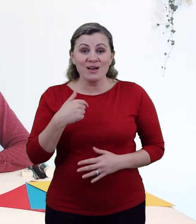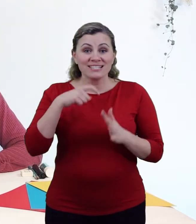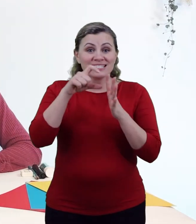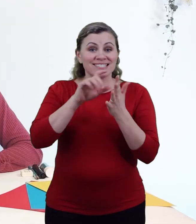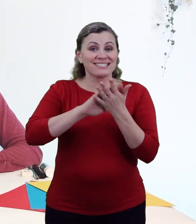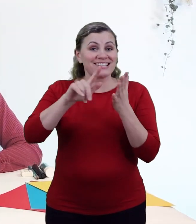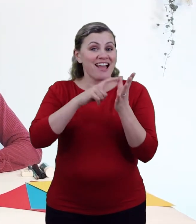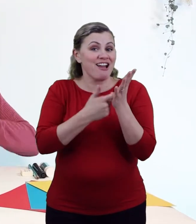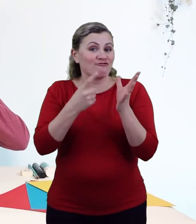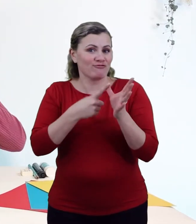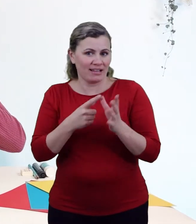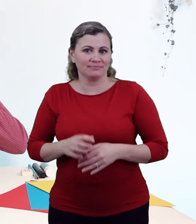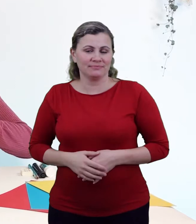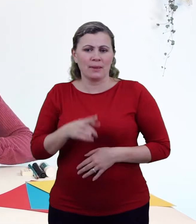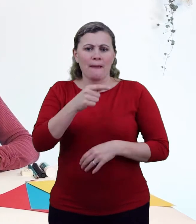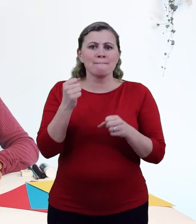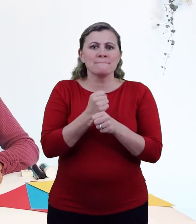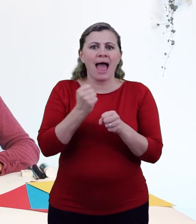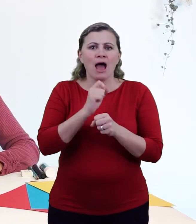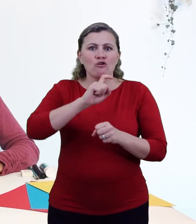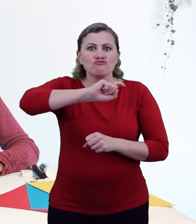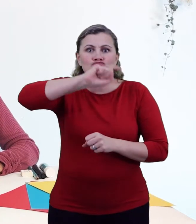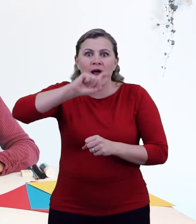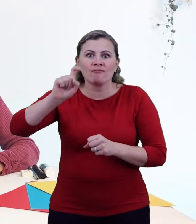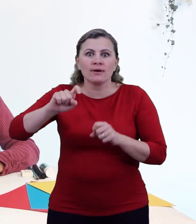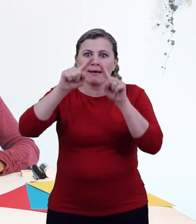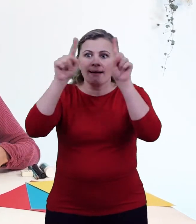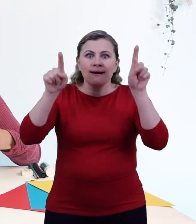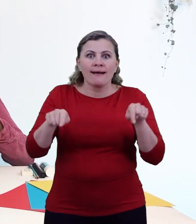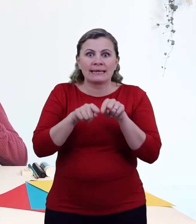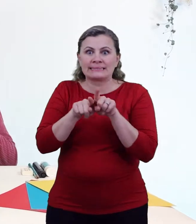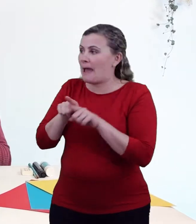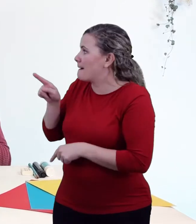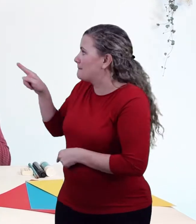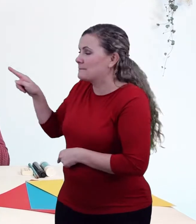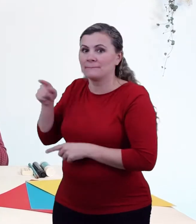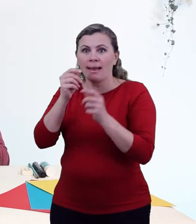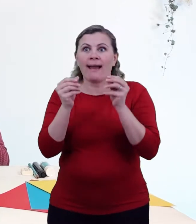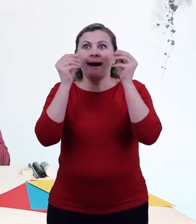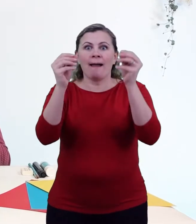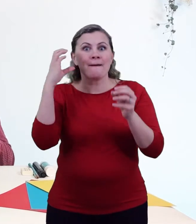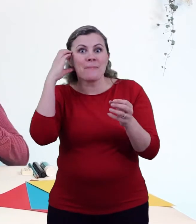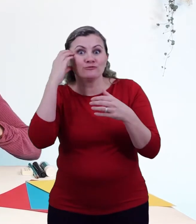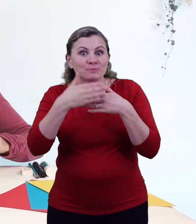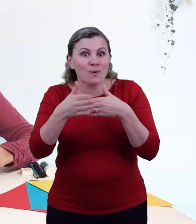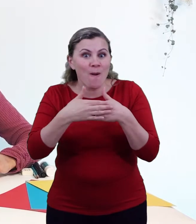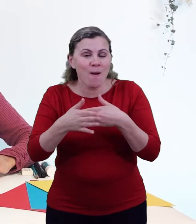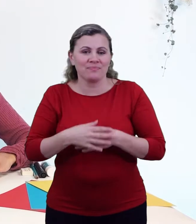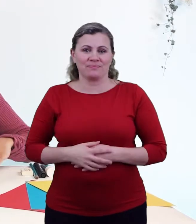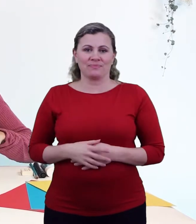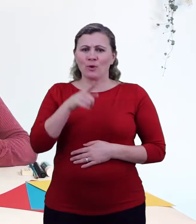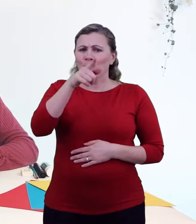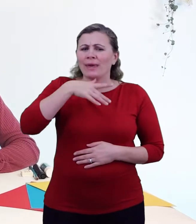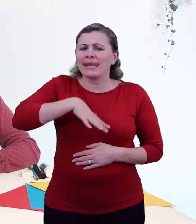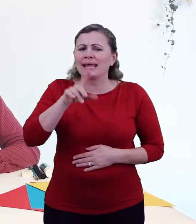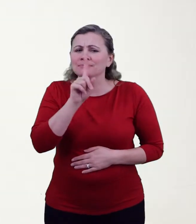Hello, my name's Dara, and today we're going to be making a graffiti sign to hang on your bedroom door. For this